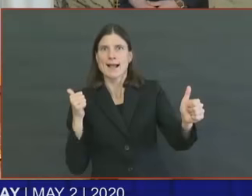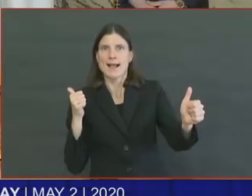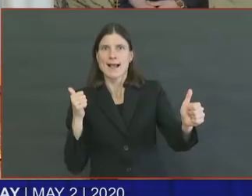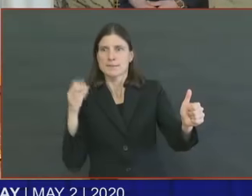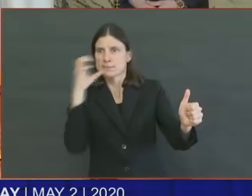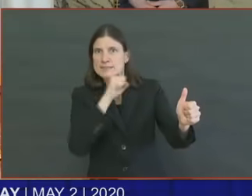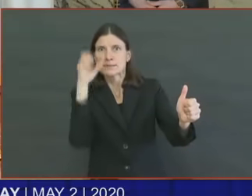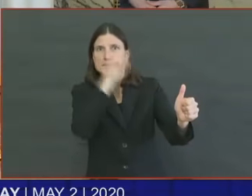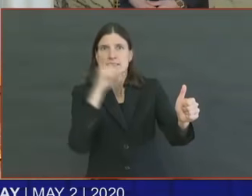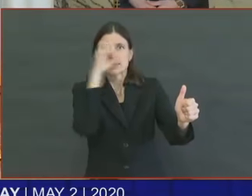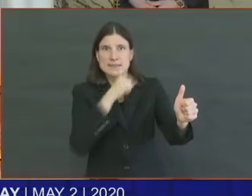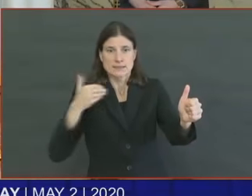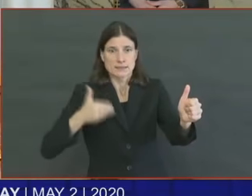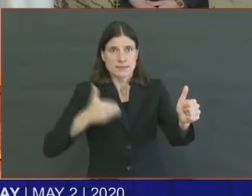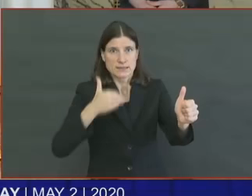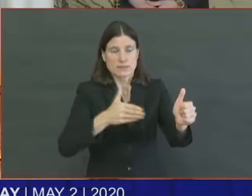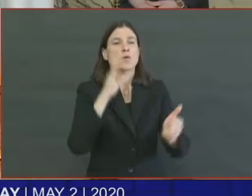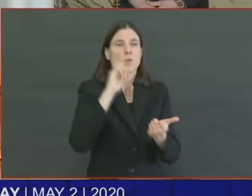rent,